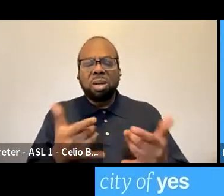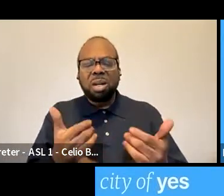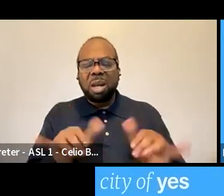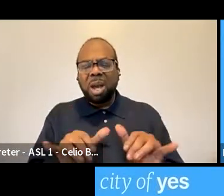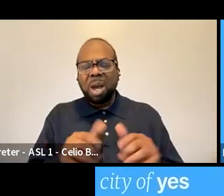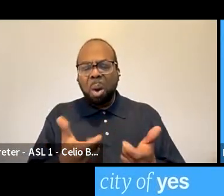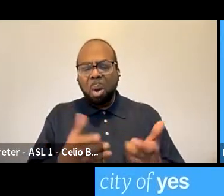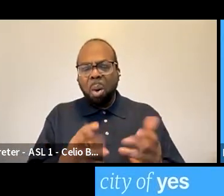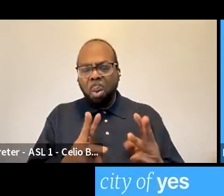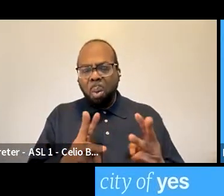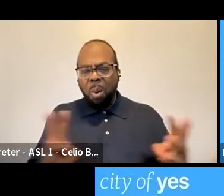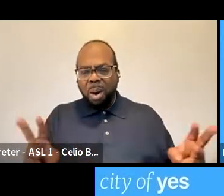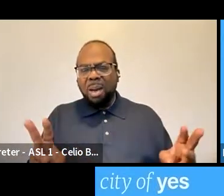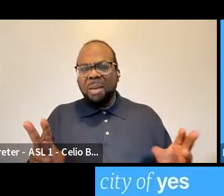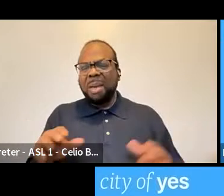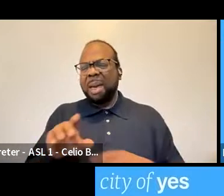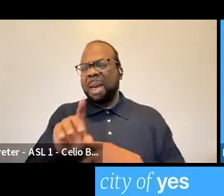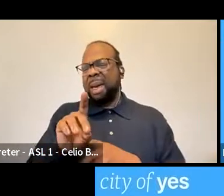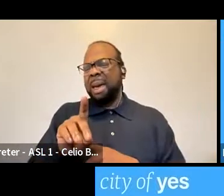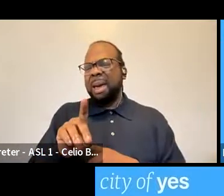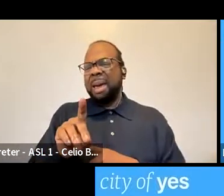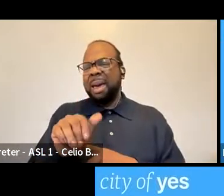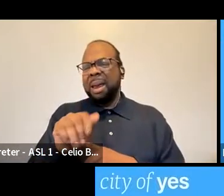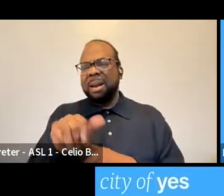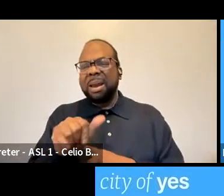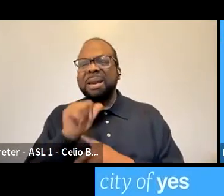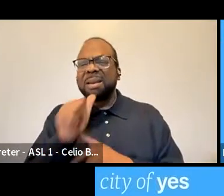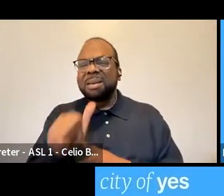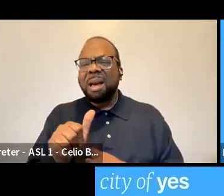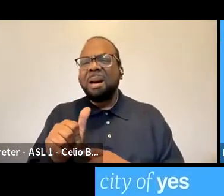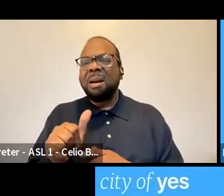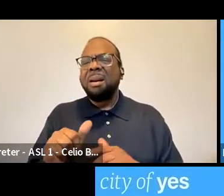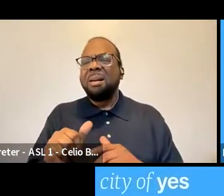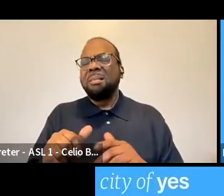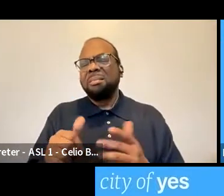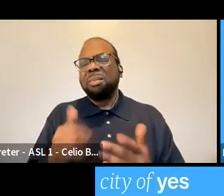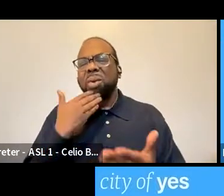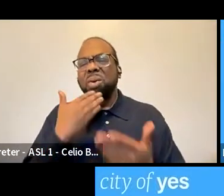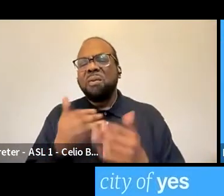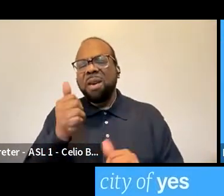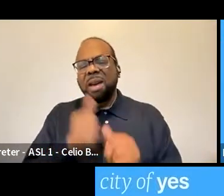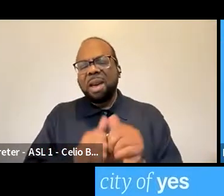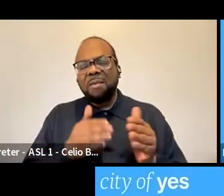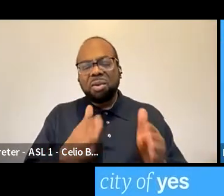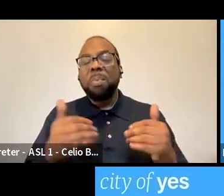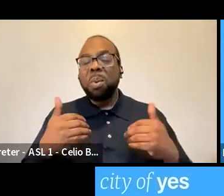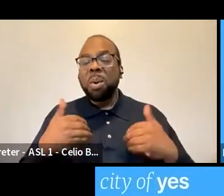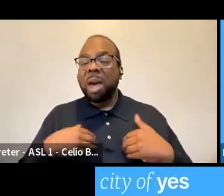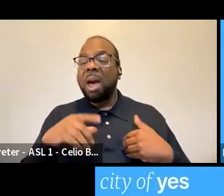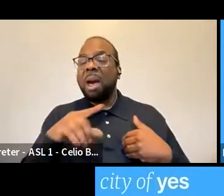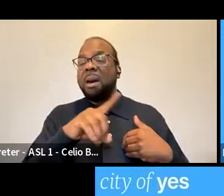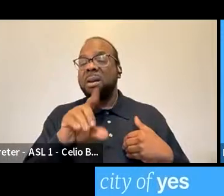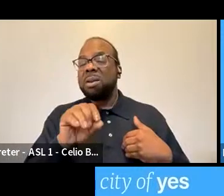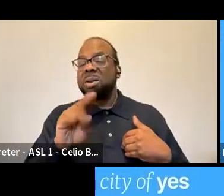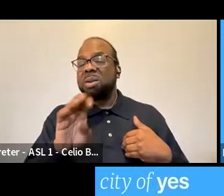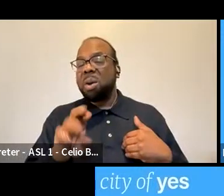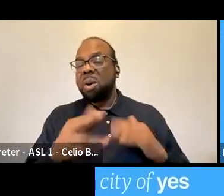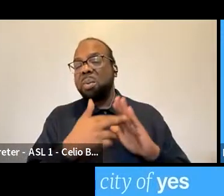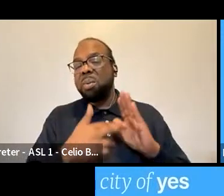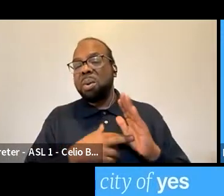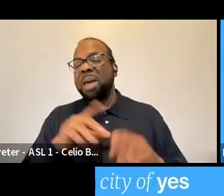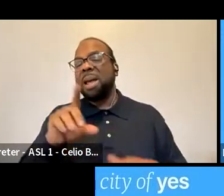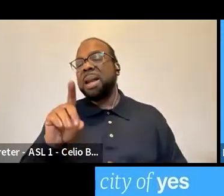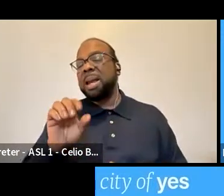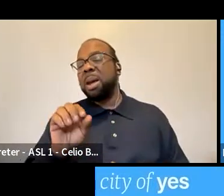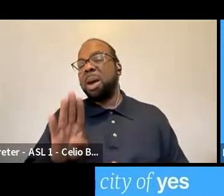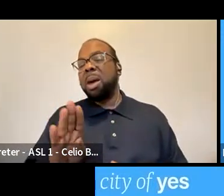the database is not necessarily reliable for every street, but there are existing zoning rules that are based on street width that DOB enforces, and